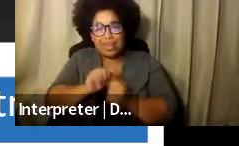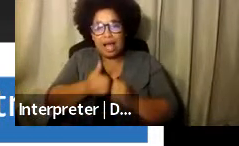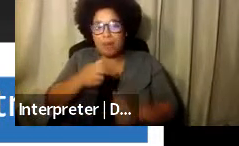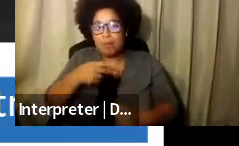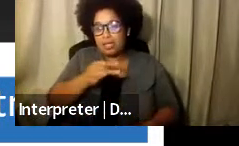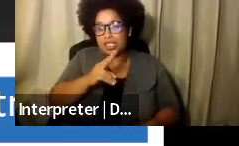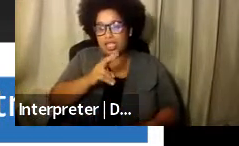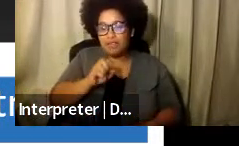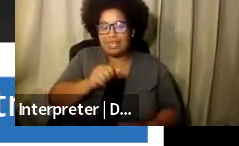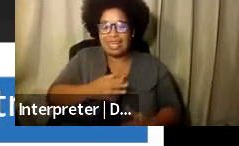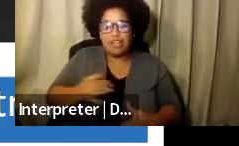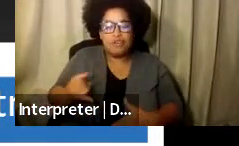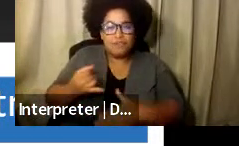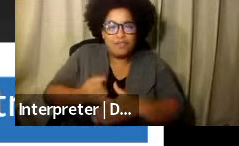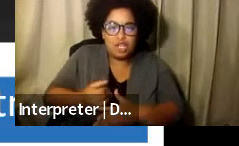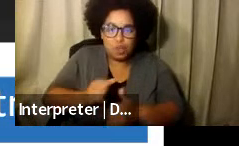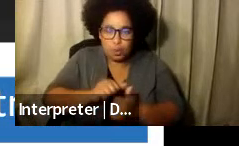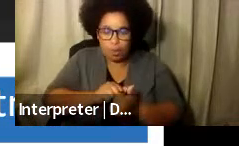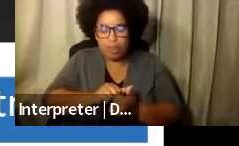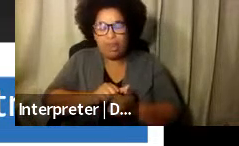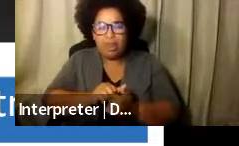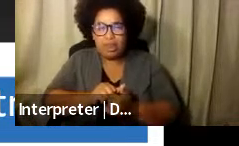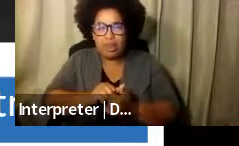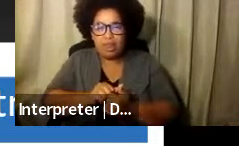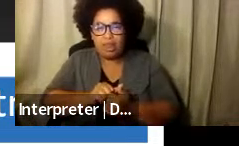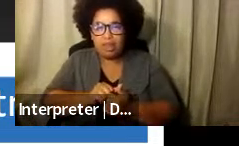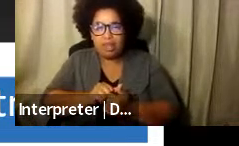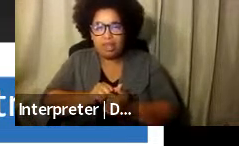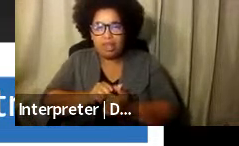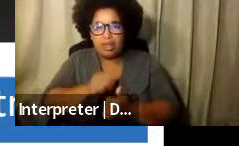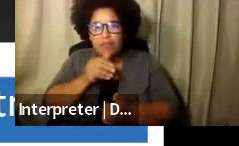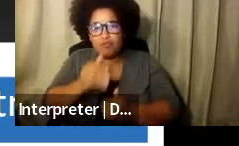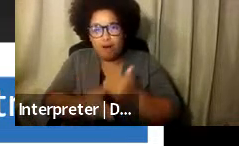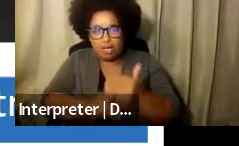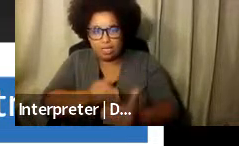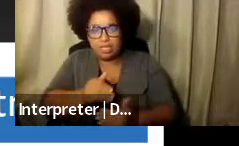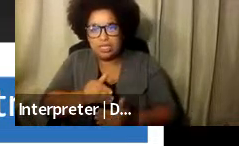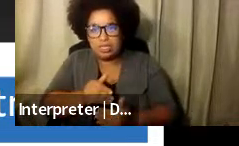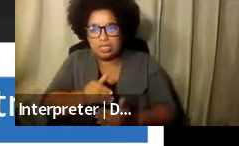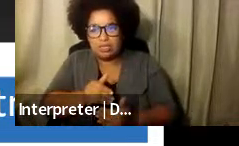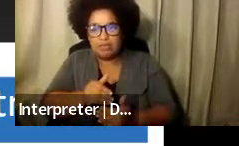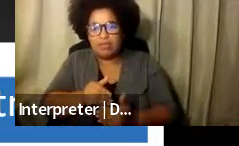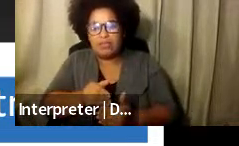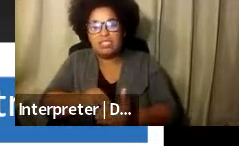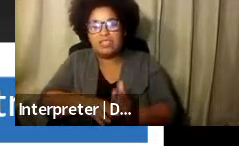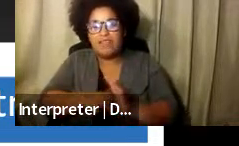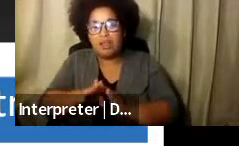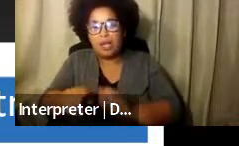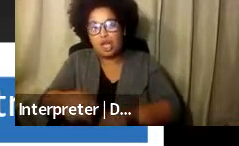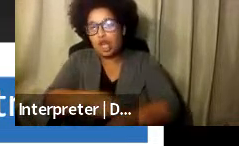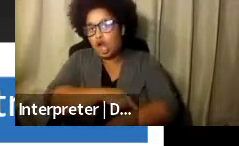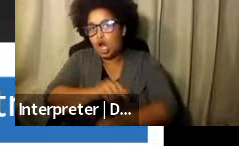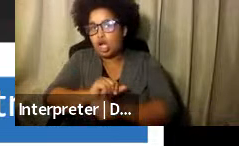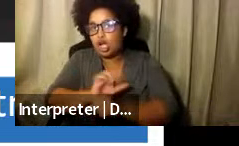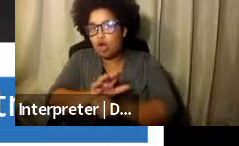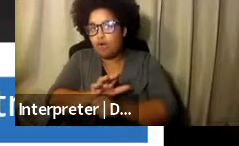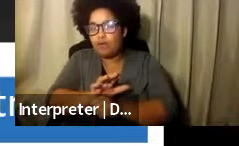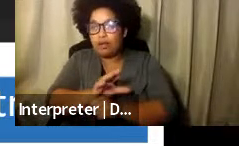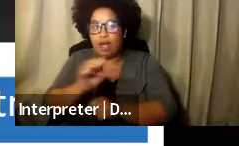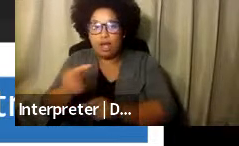Paxlovid interferes with that process of developing long COVID and of course of